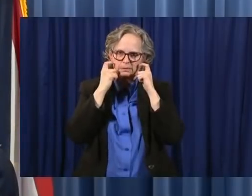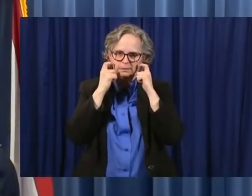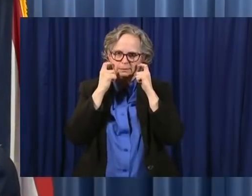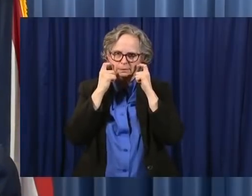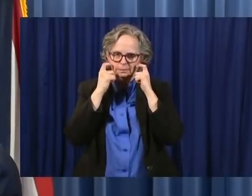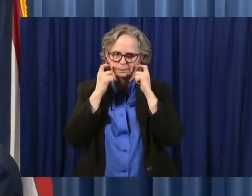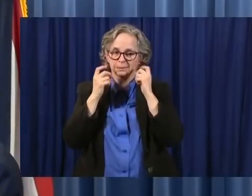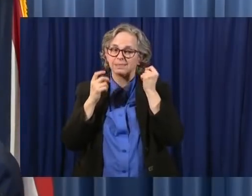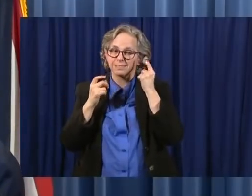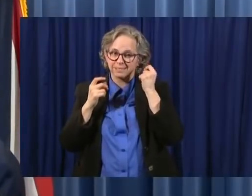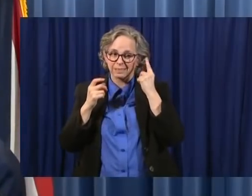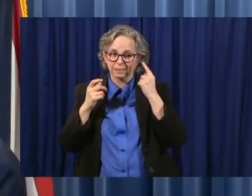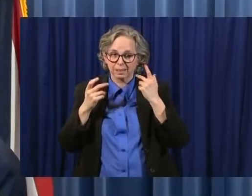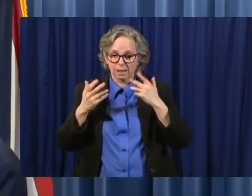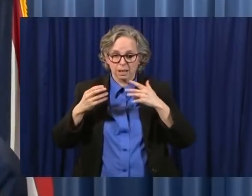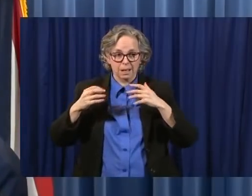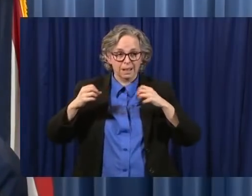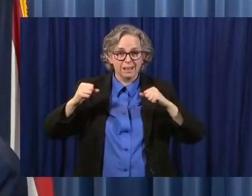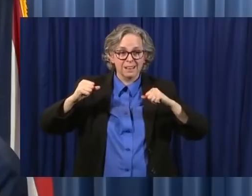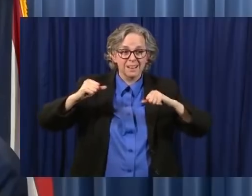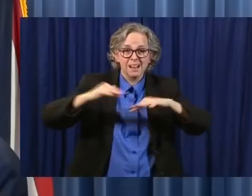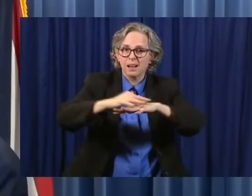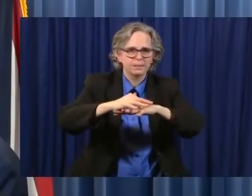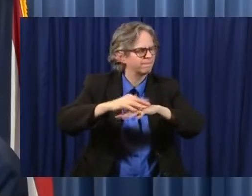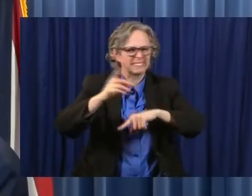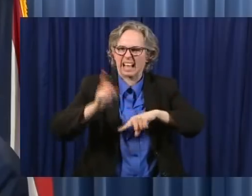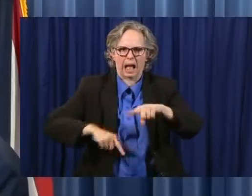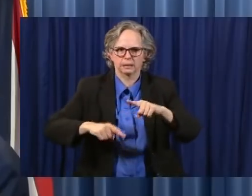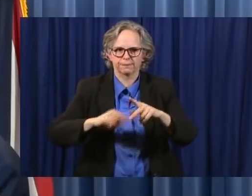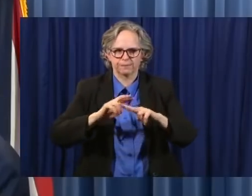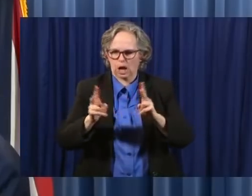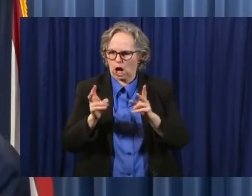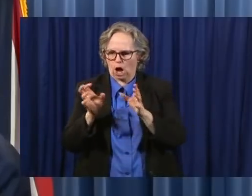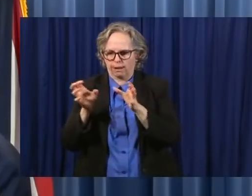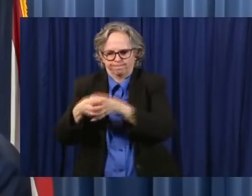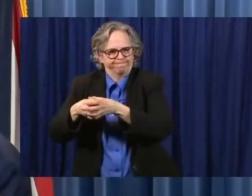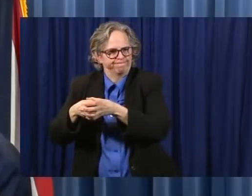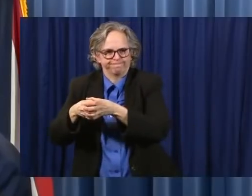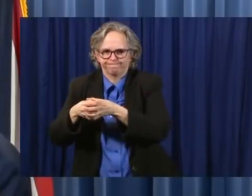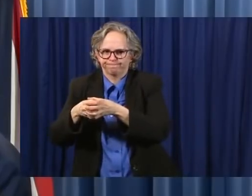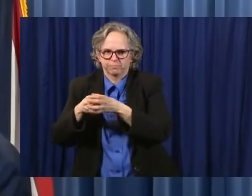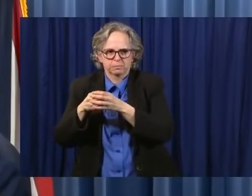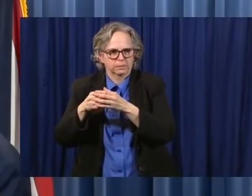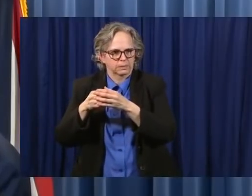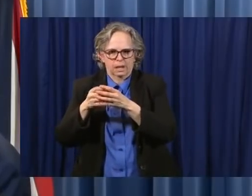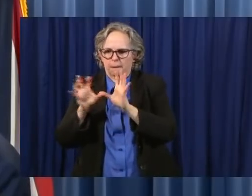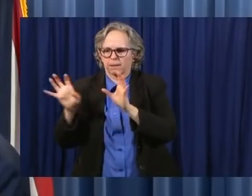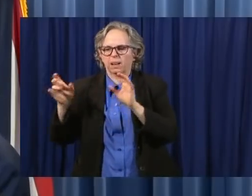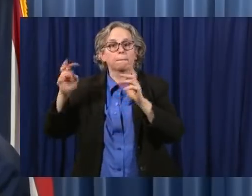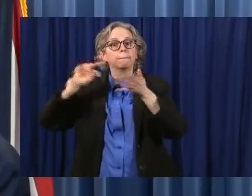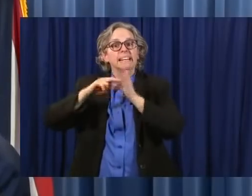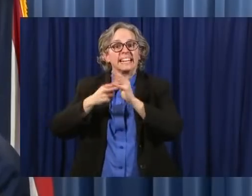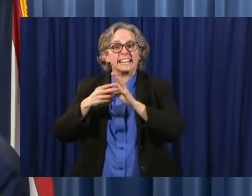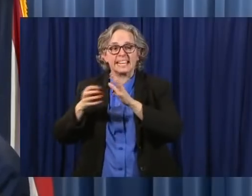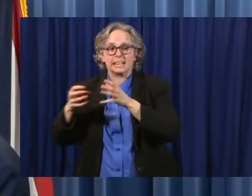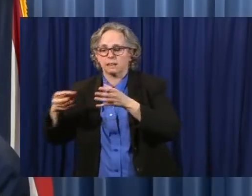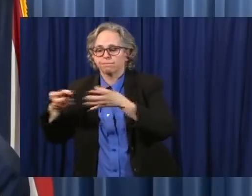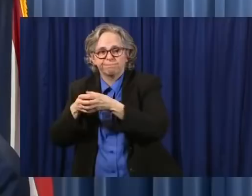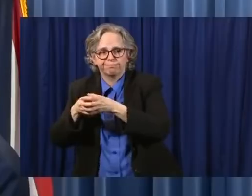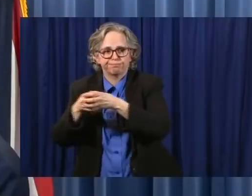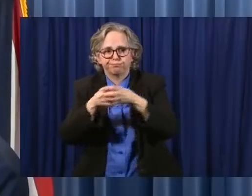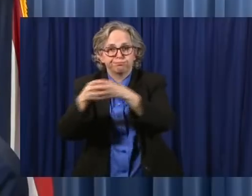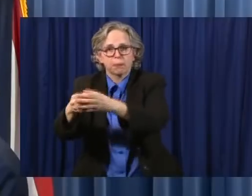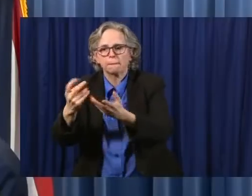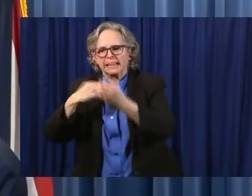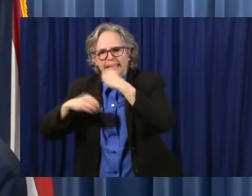other people. And even then, they're living in a unit, and that unit is a cohort and moves around together. So they would eat and recreate